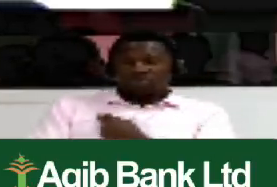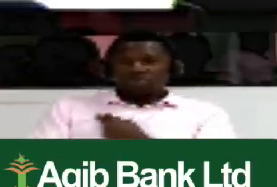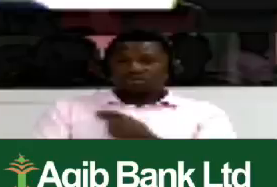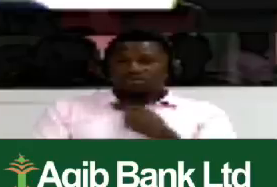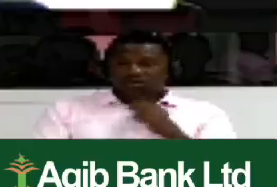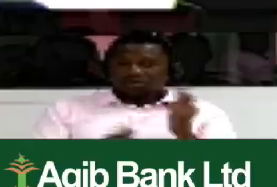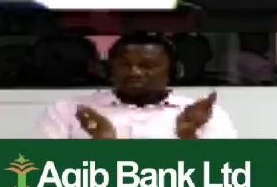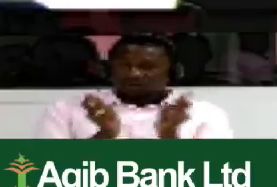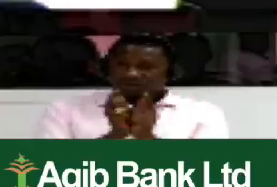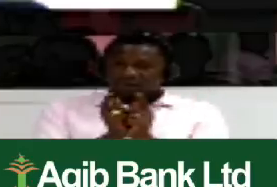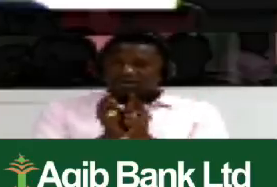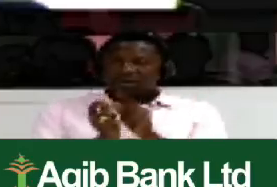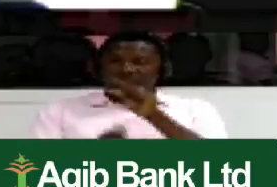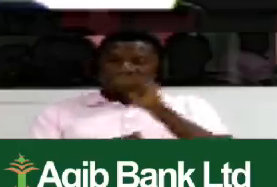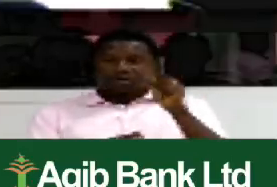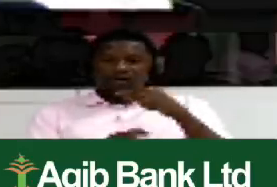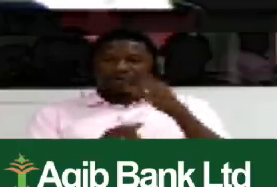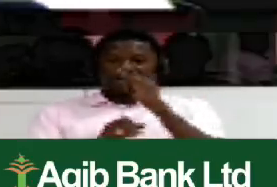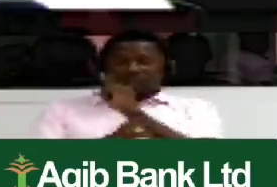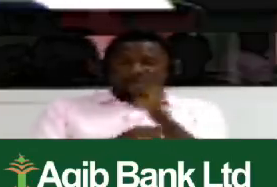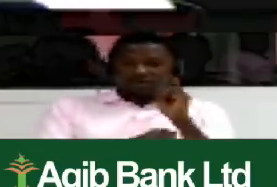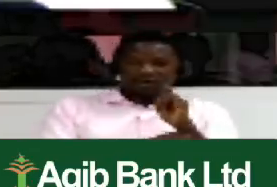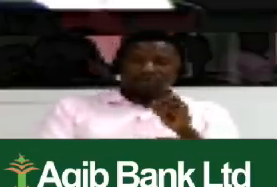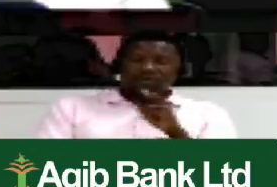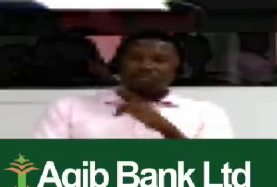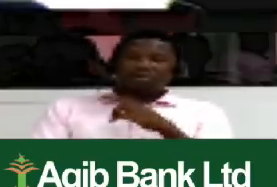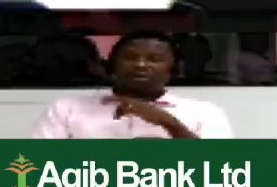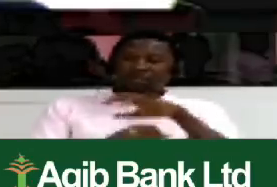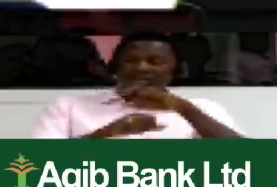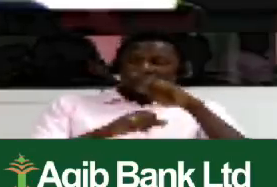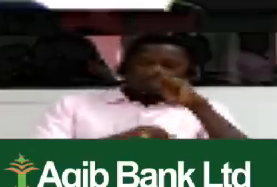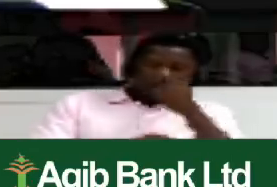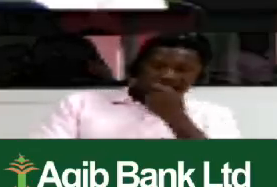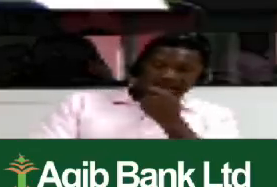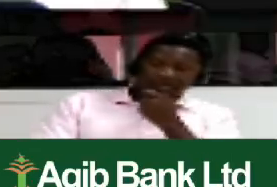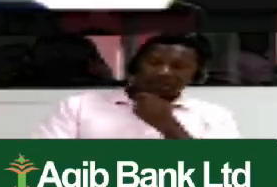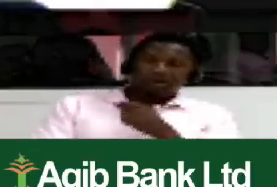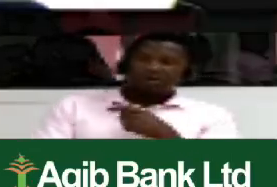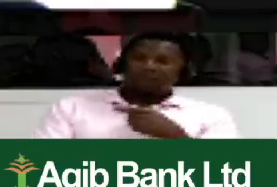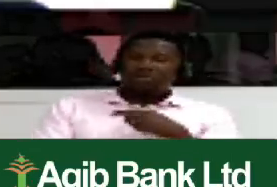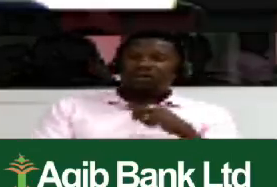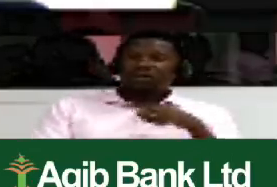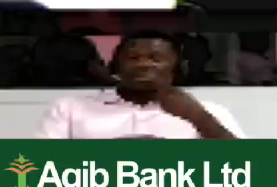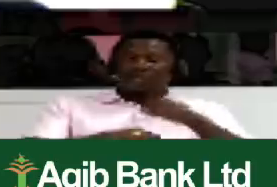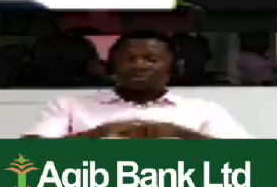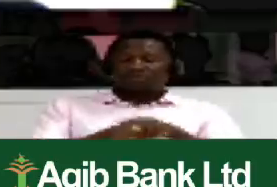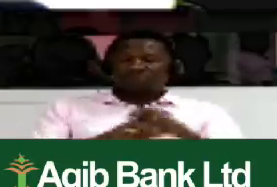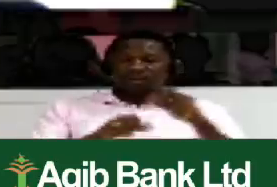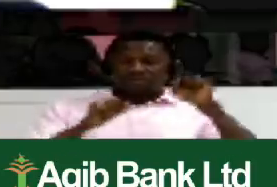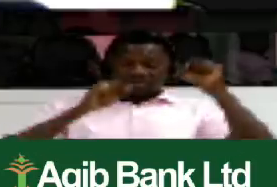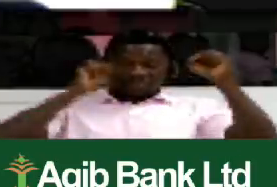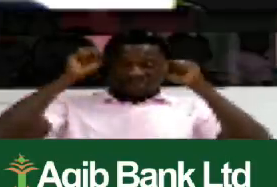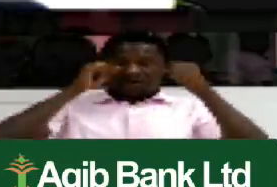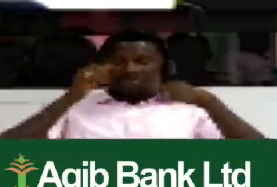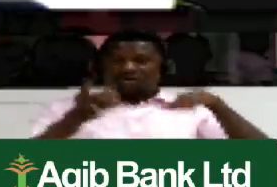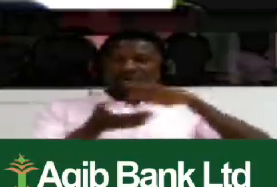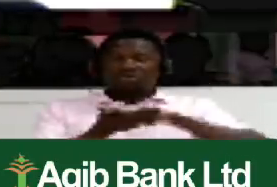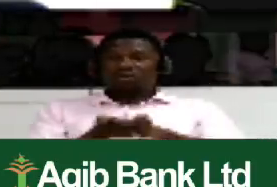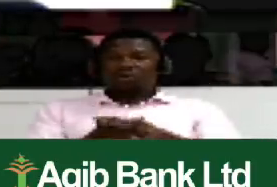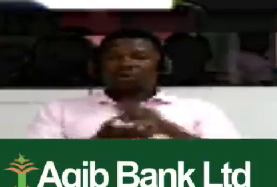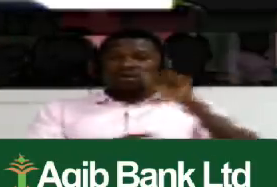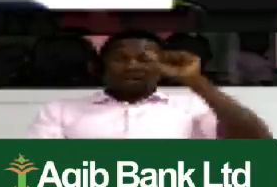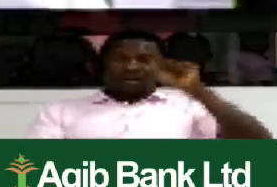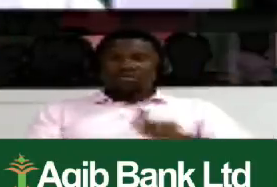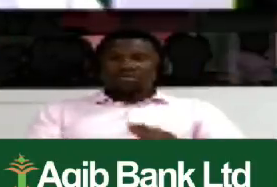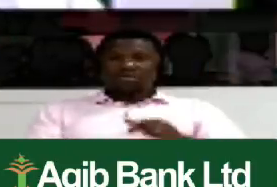come across the names of individuals that were actually killed during the demonstrations of April 10 and 11?